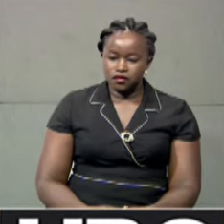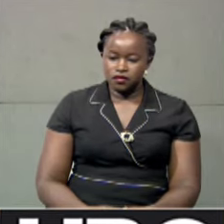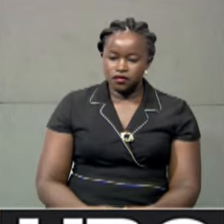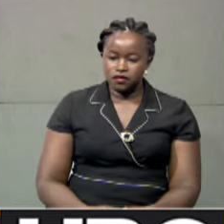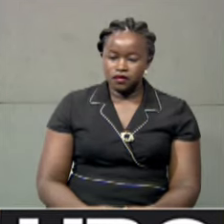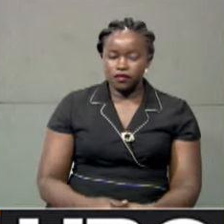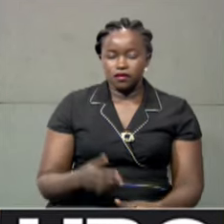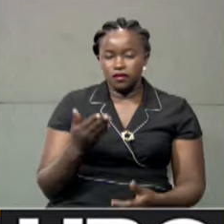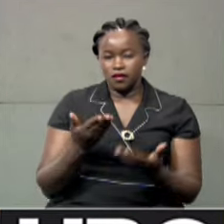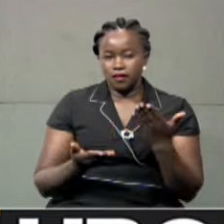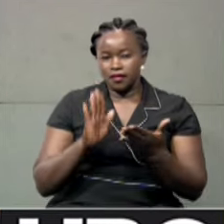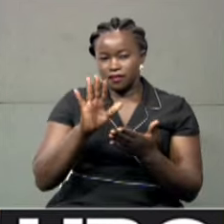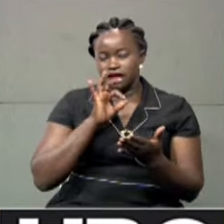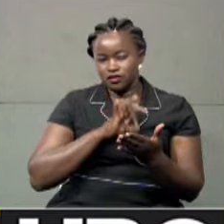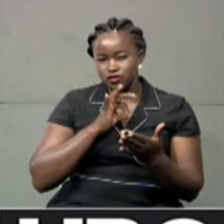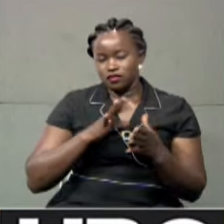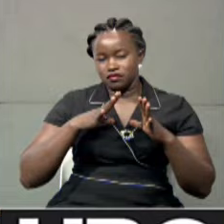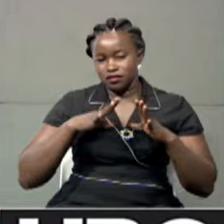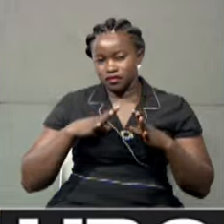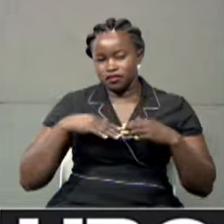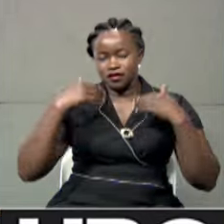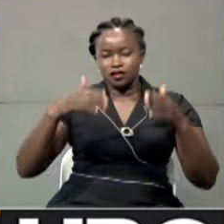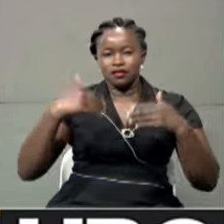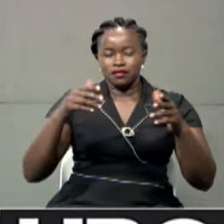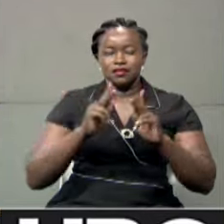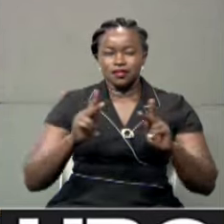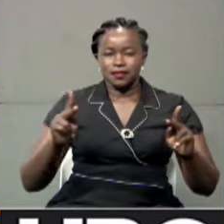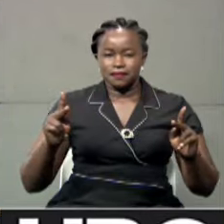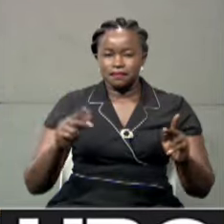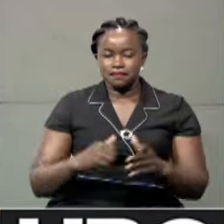May their souls rest in eternal peace.